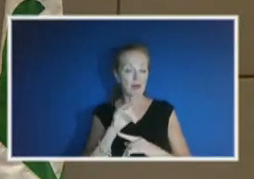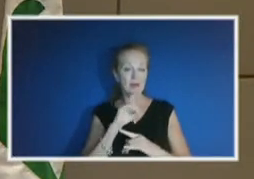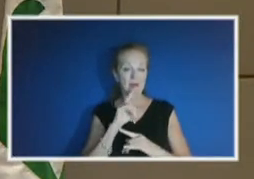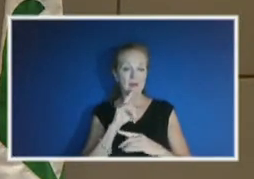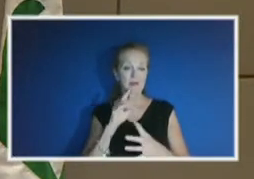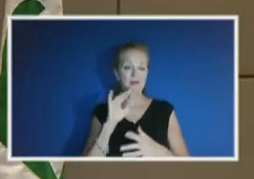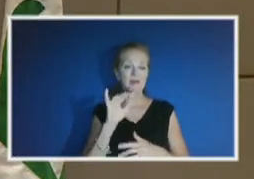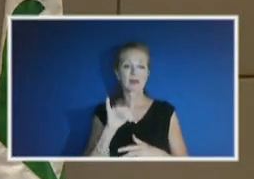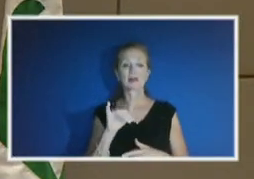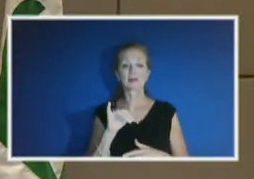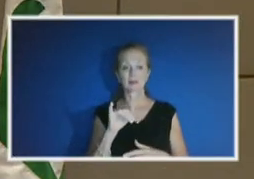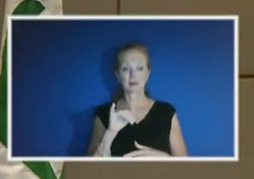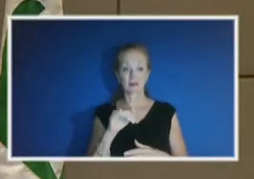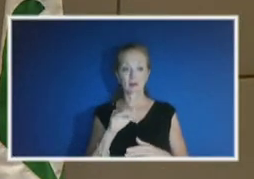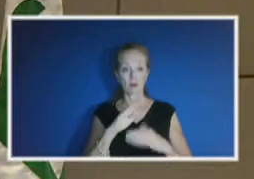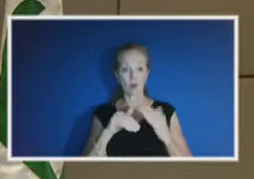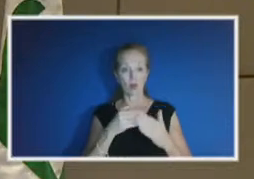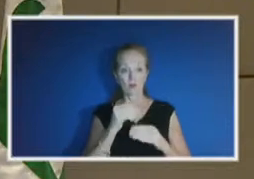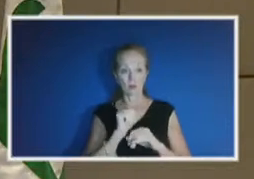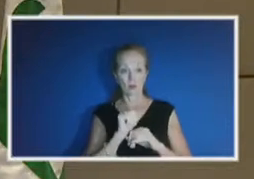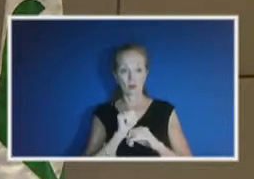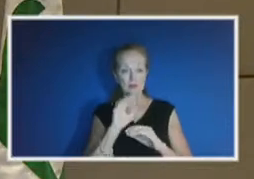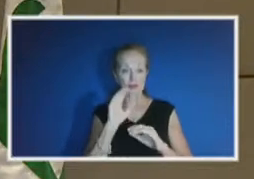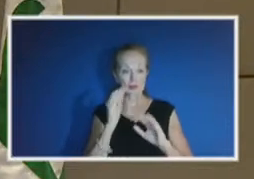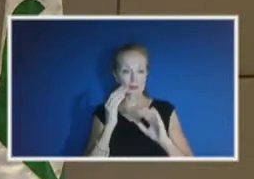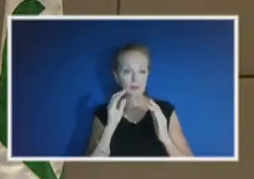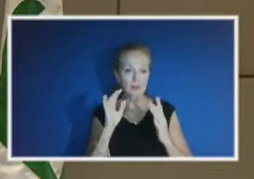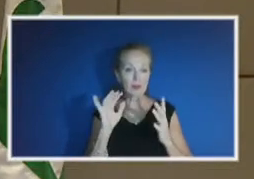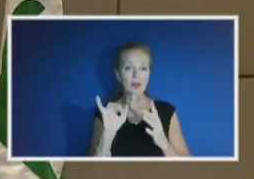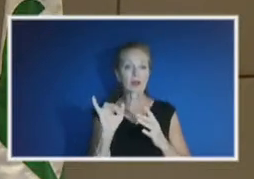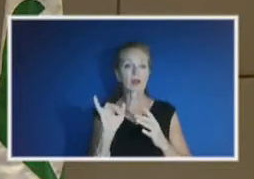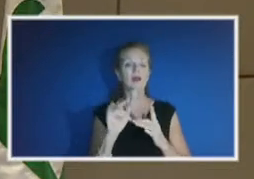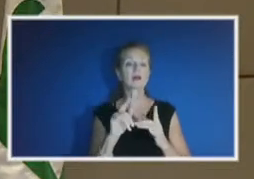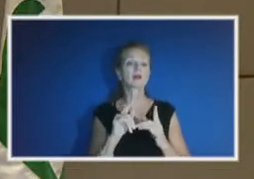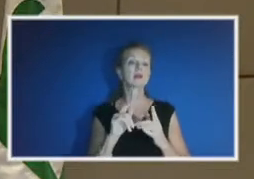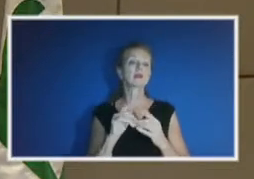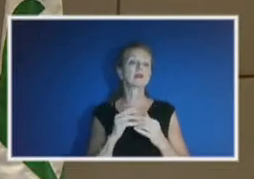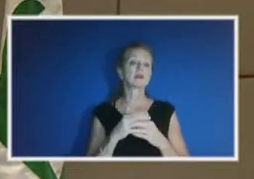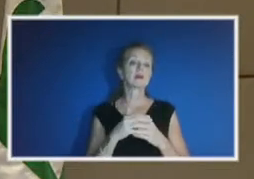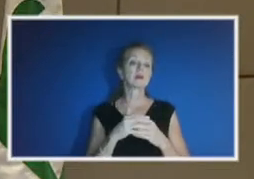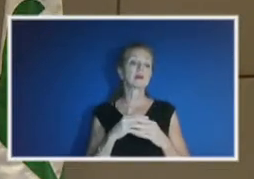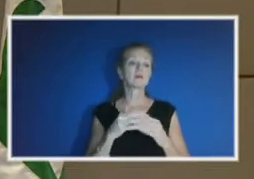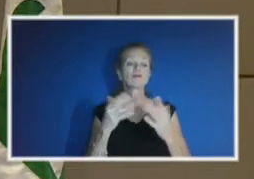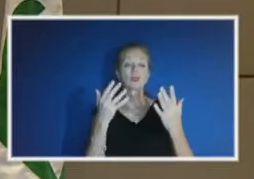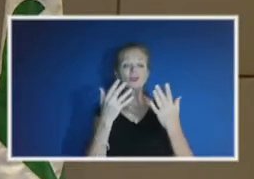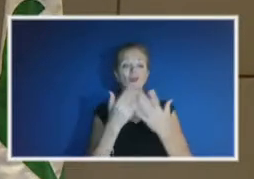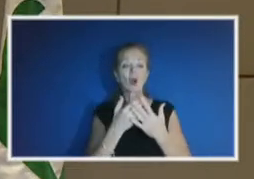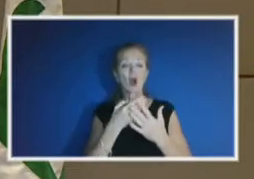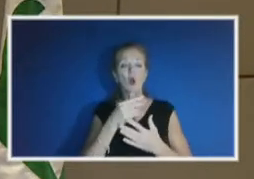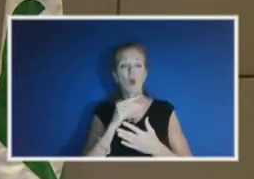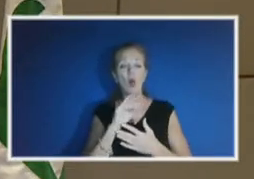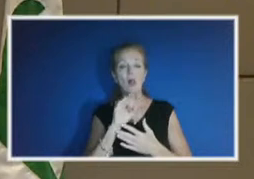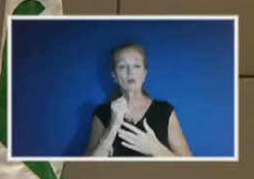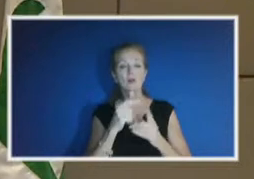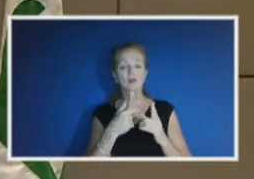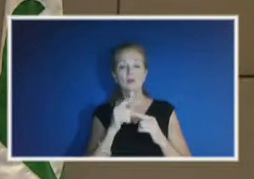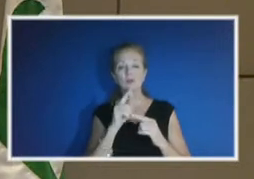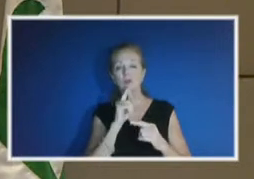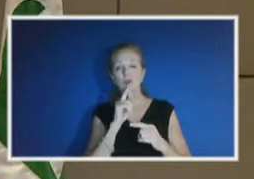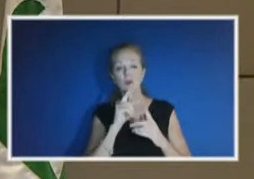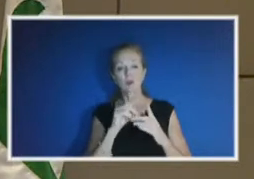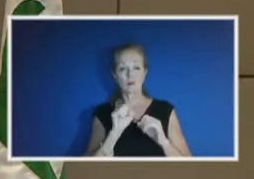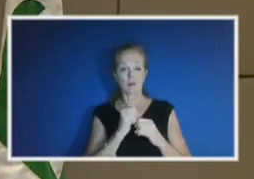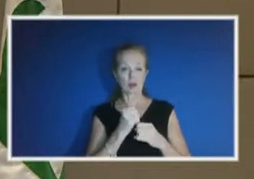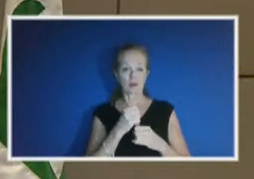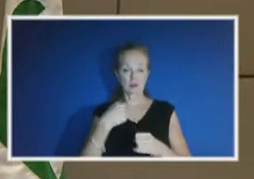that all of our work seemed in a lot of cases to go into dark holes where I wasn't sure how it made it to us.